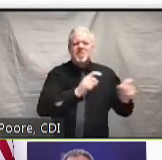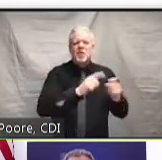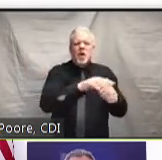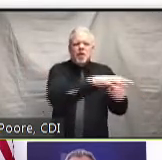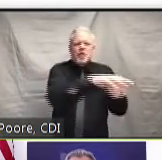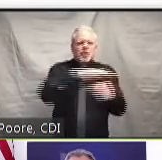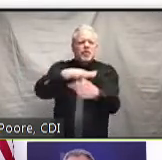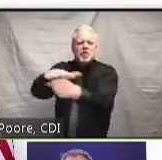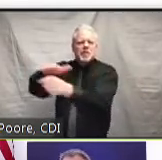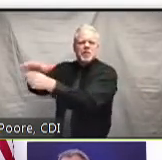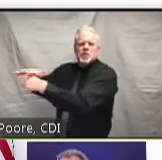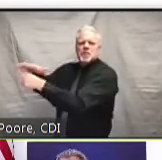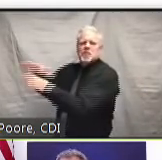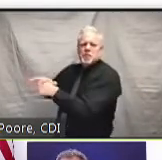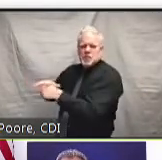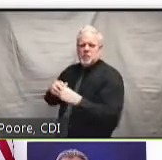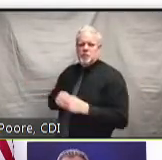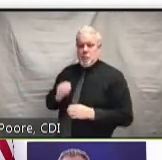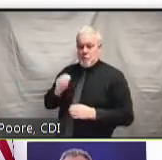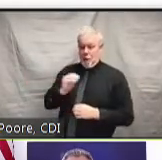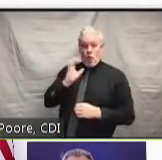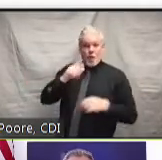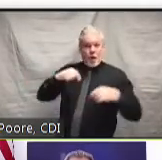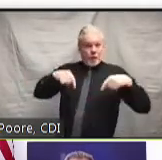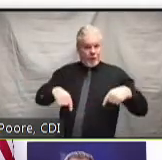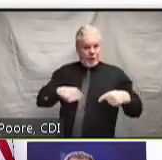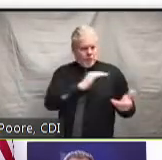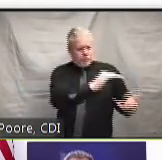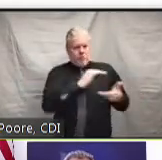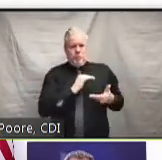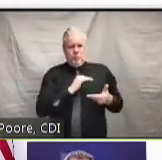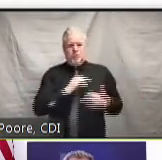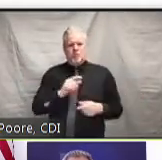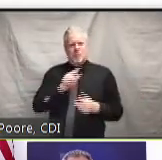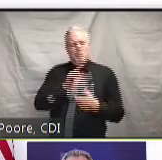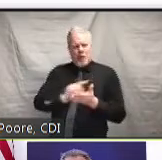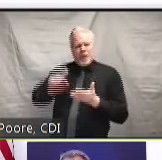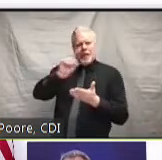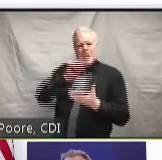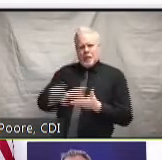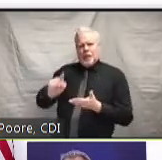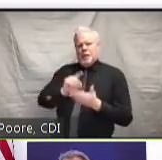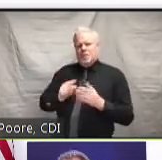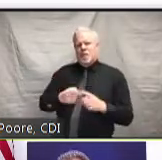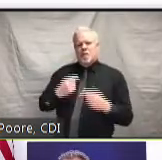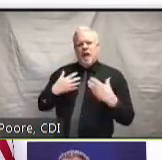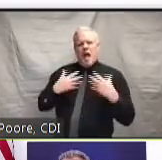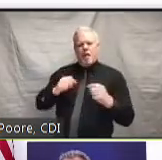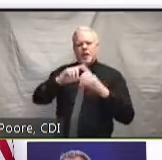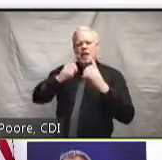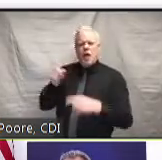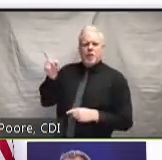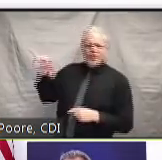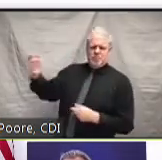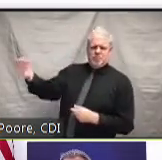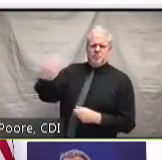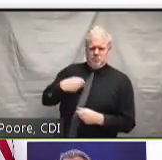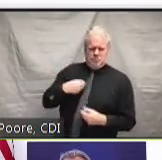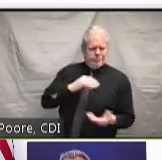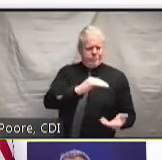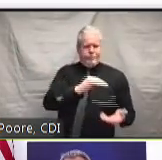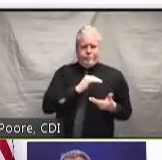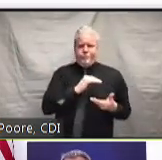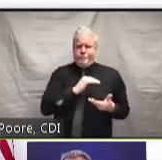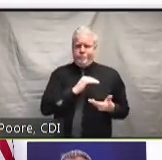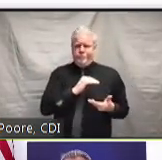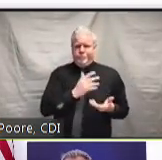do pharmacies in Monroe County, the health departments, and other partners that we use week to week. And we've been doing a good